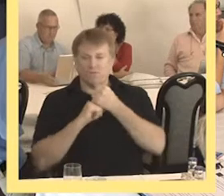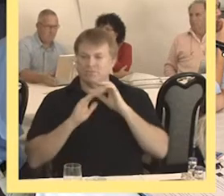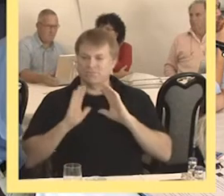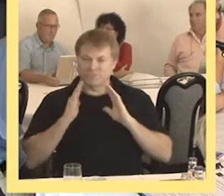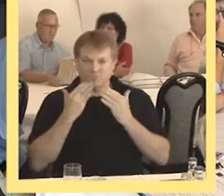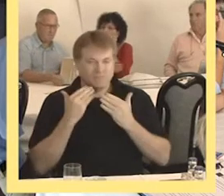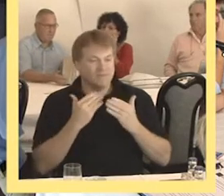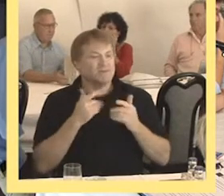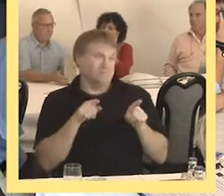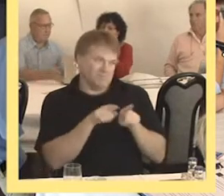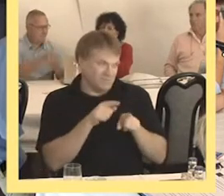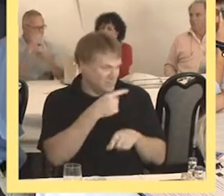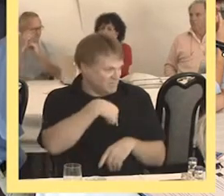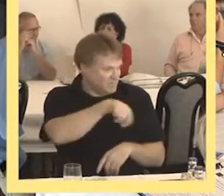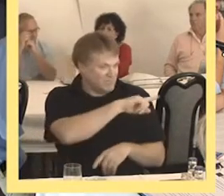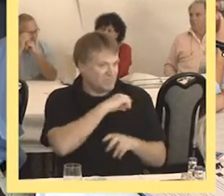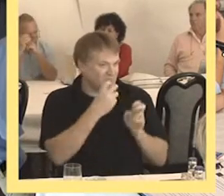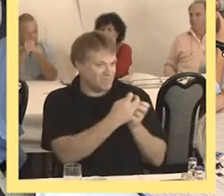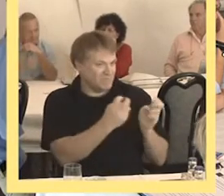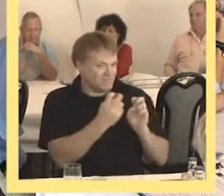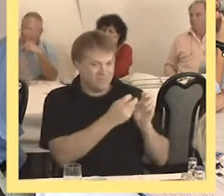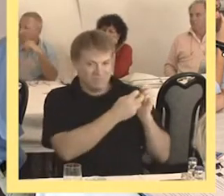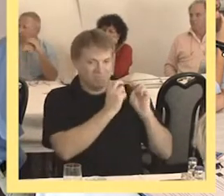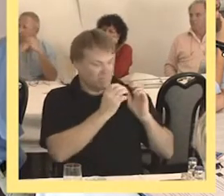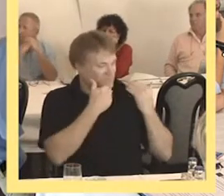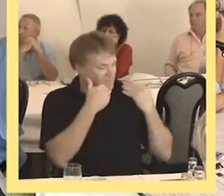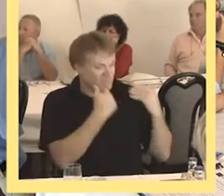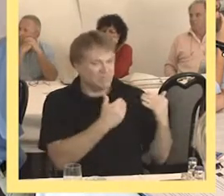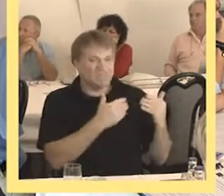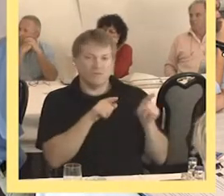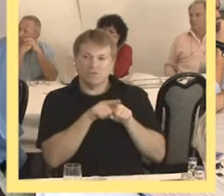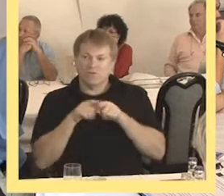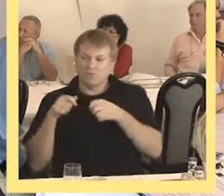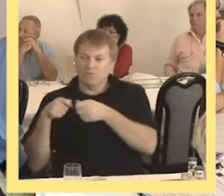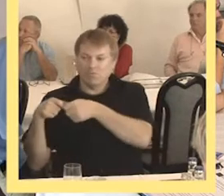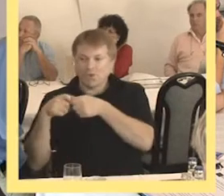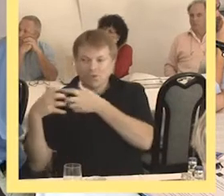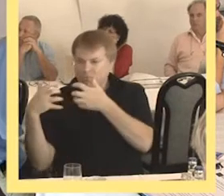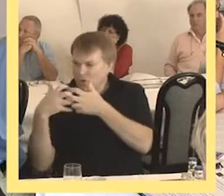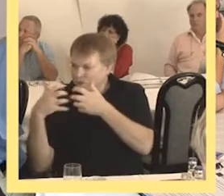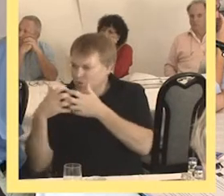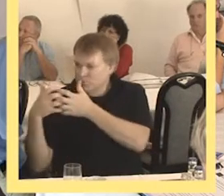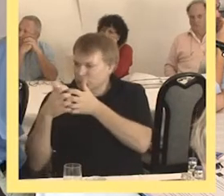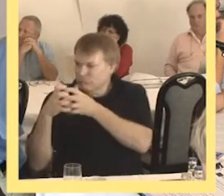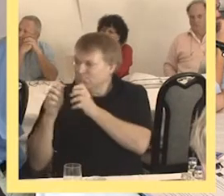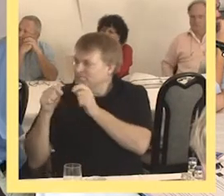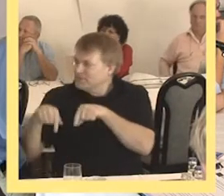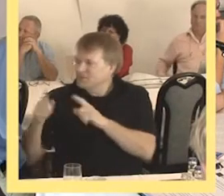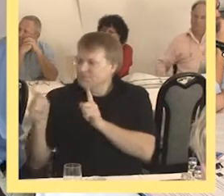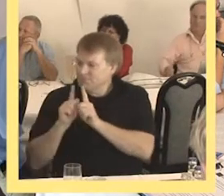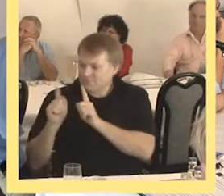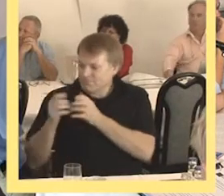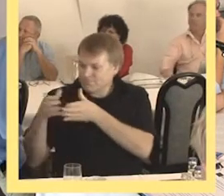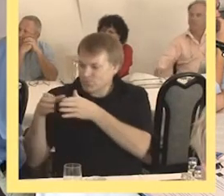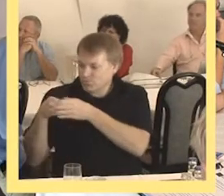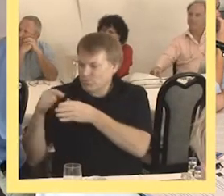the participants and the partners of this project, and also those who came a long way here to this and supported